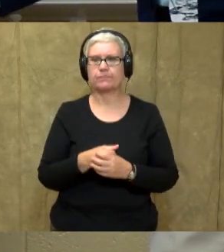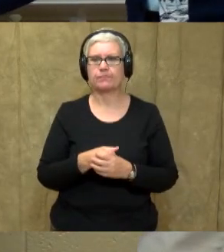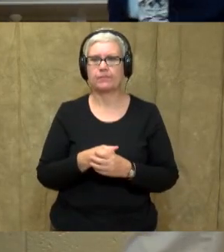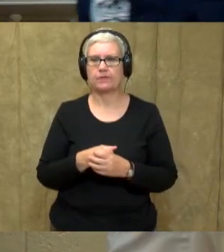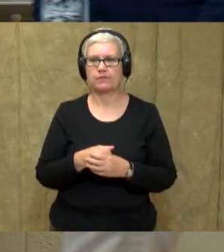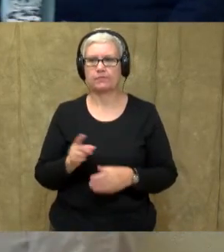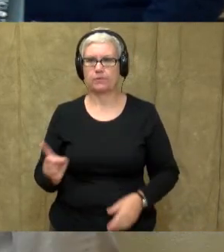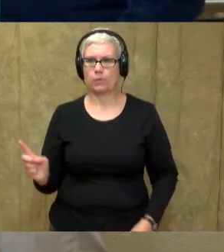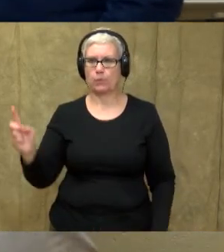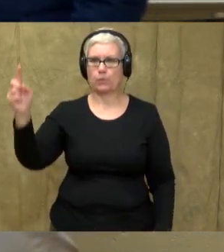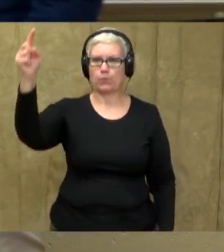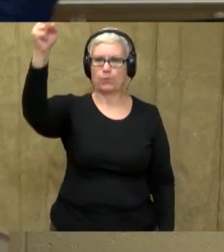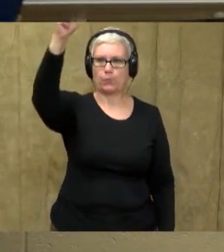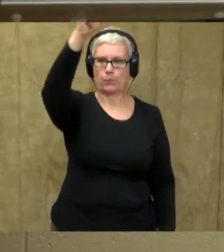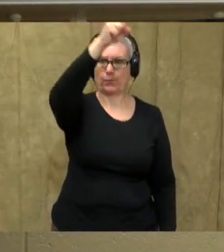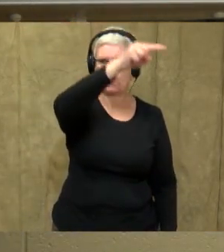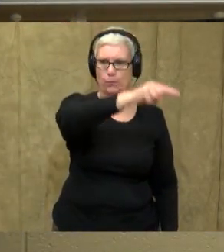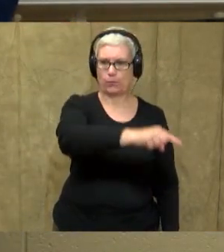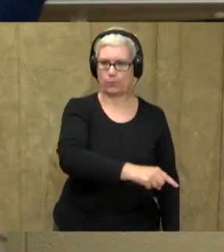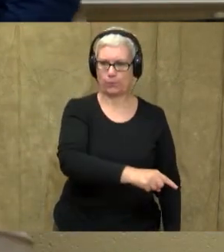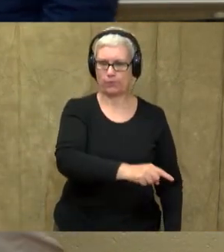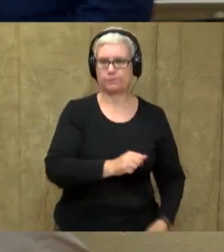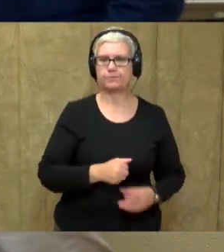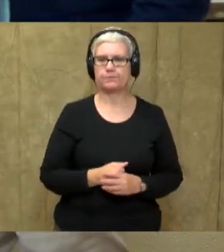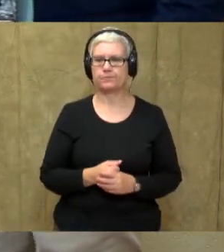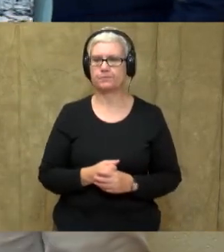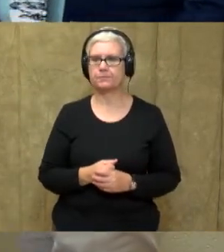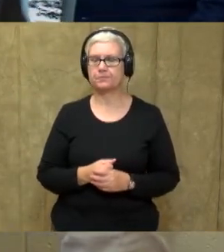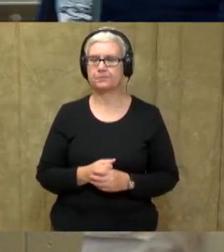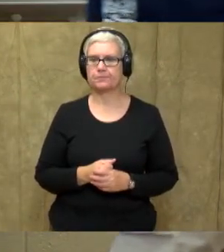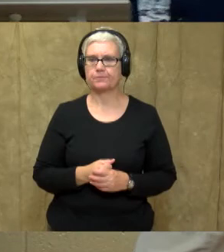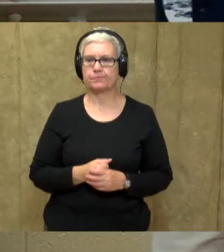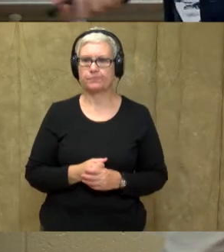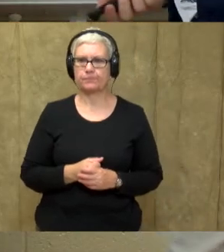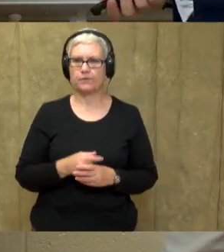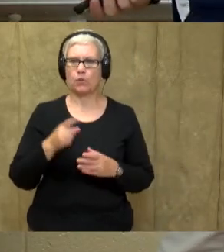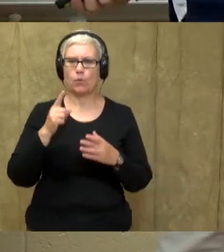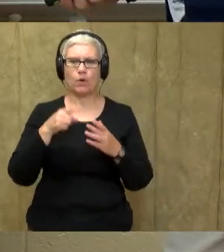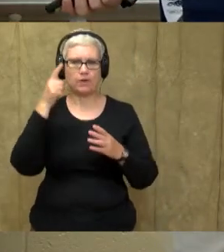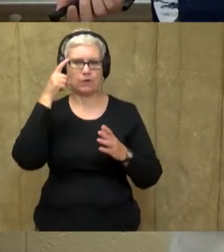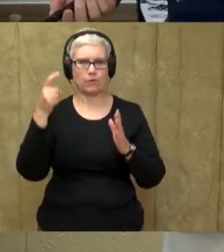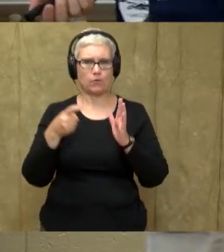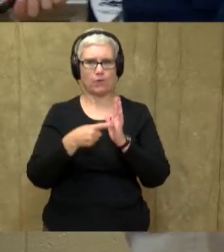up with this parabola. Right, what do you notice?